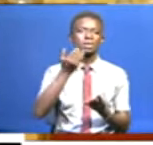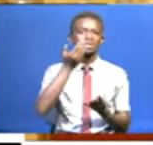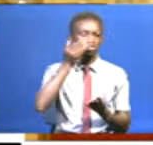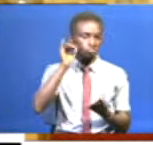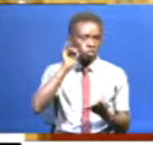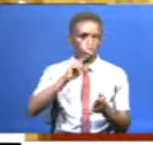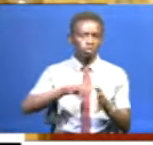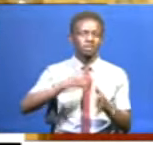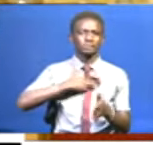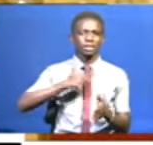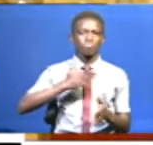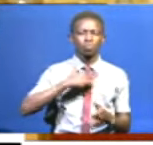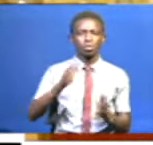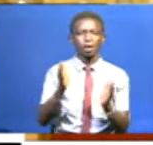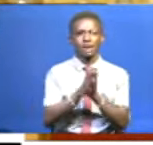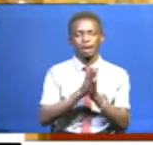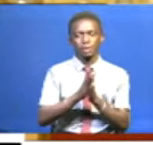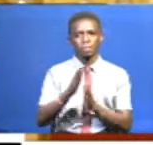Also working to prevent